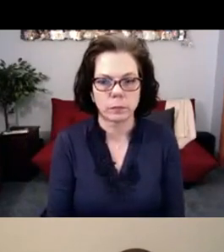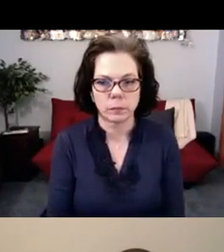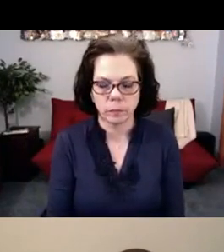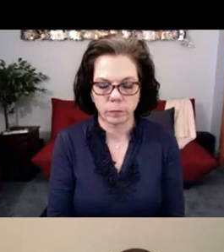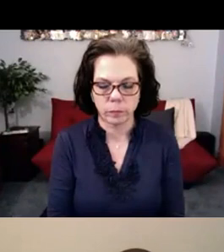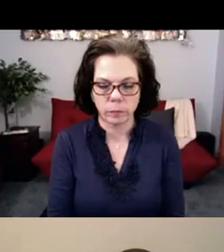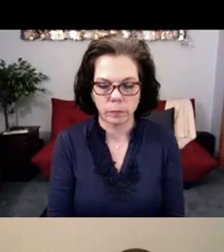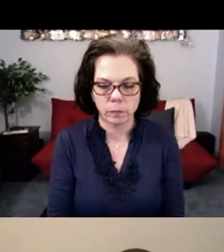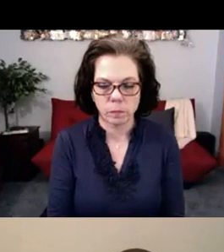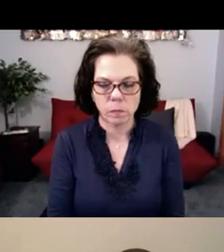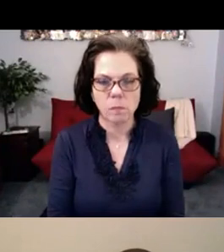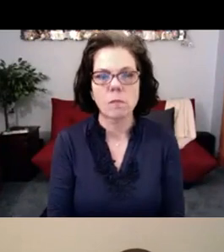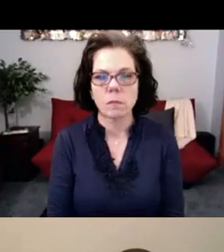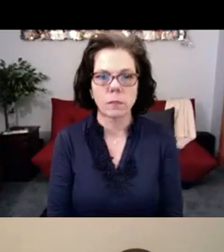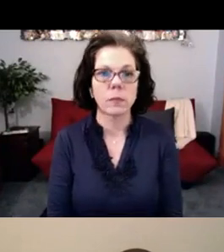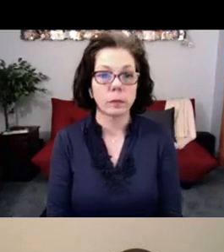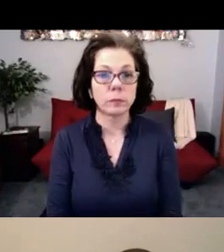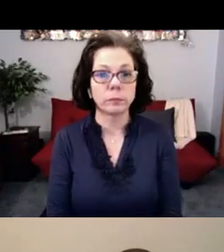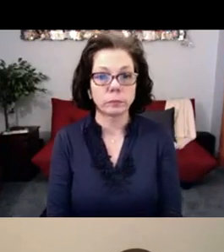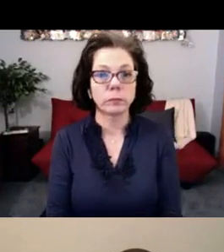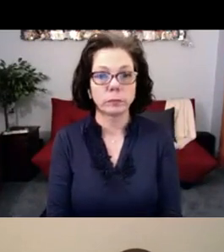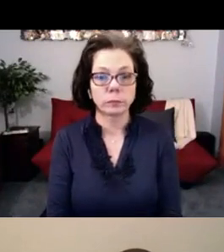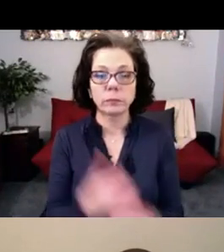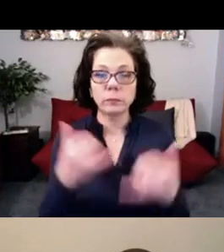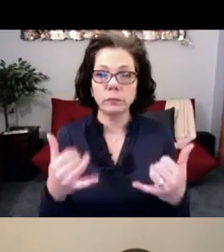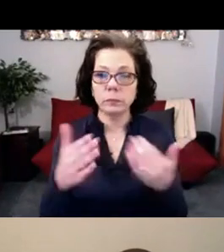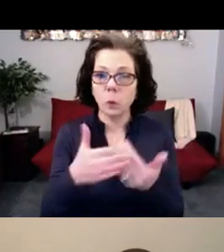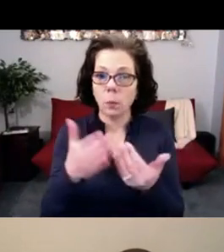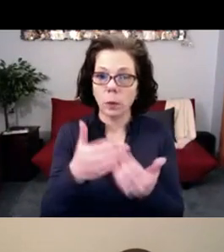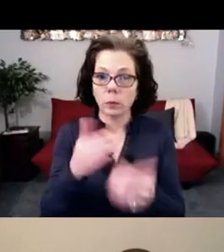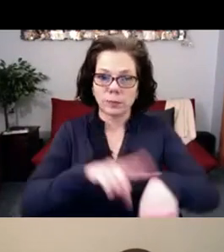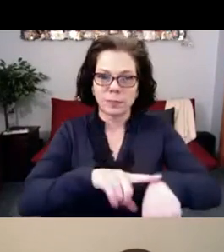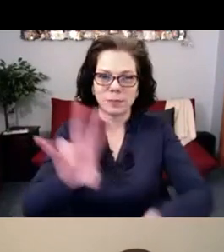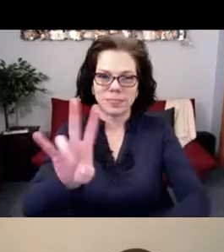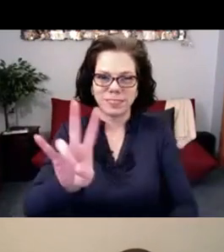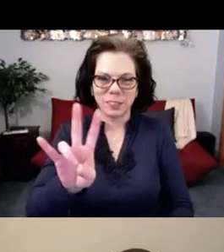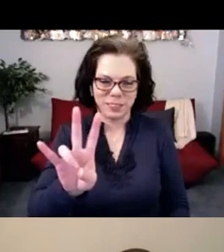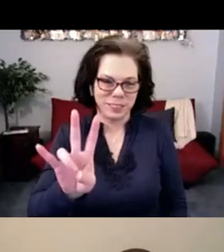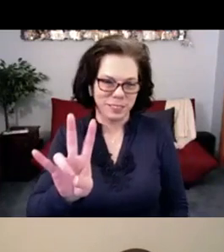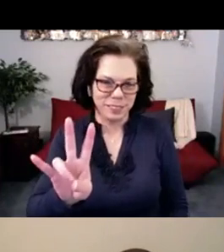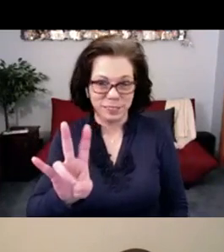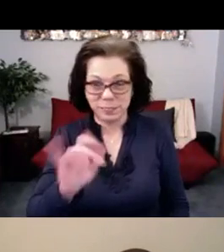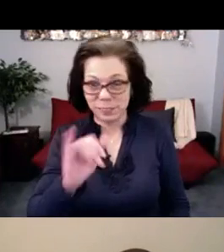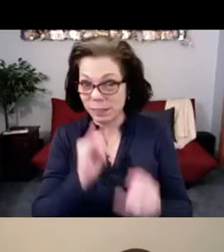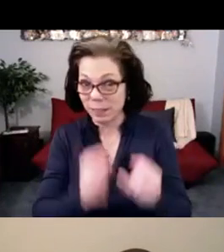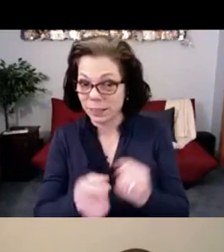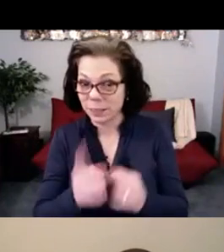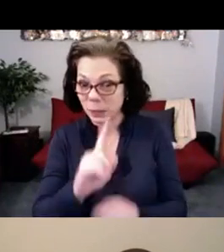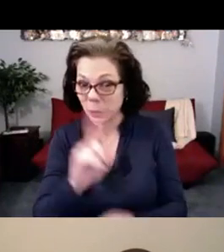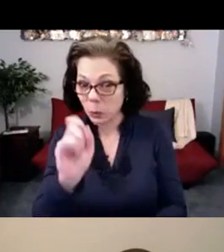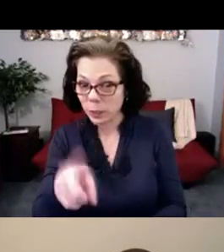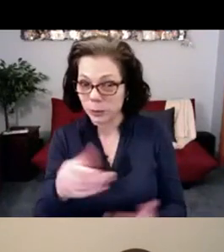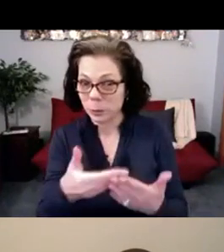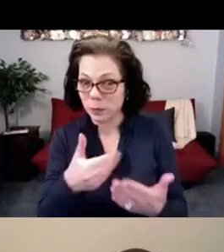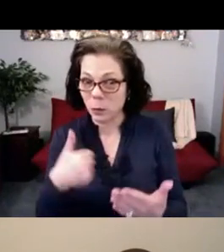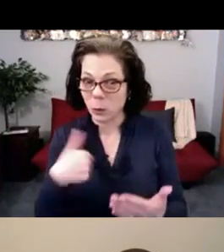So we are coming up almost at 7 o'clock. This would be the chance for any last minute questions before we start